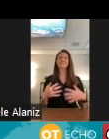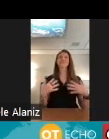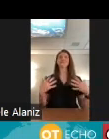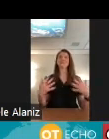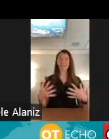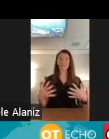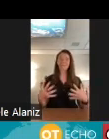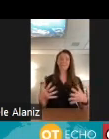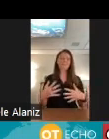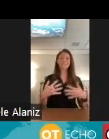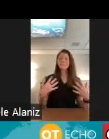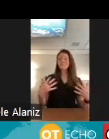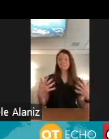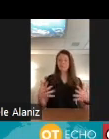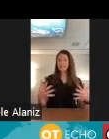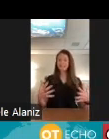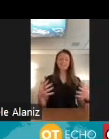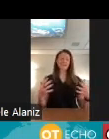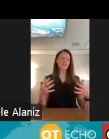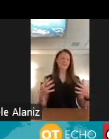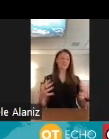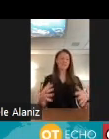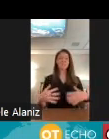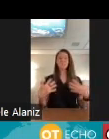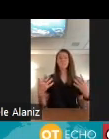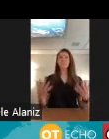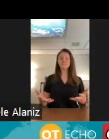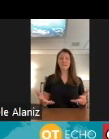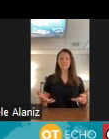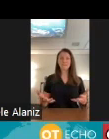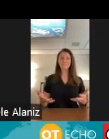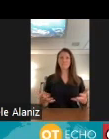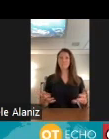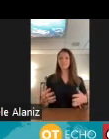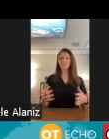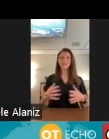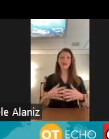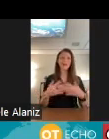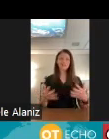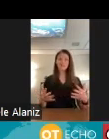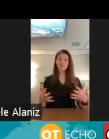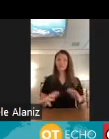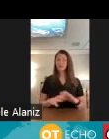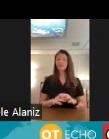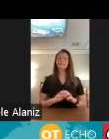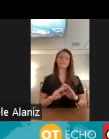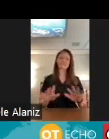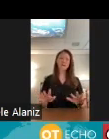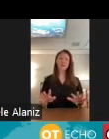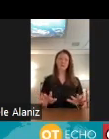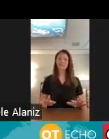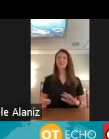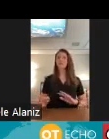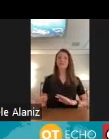ability to adapt. Things change and you have to be able to adapt to that situation. I was trying to log in, it was